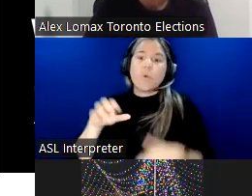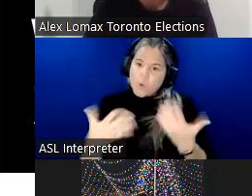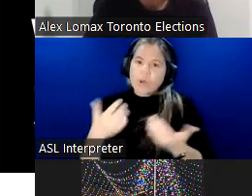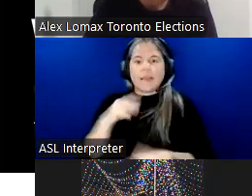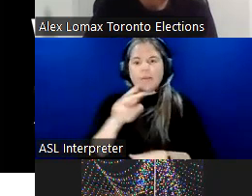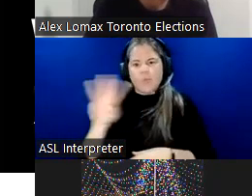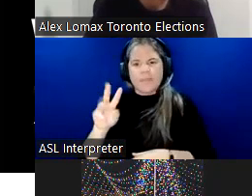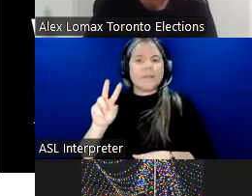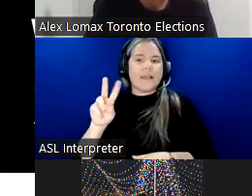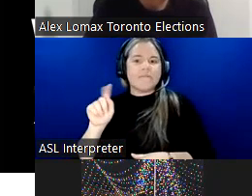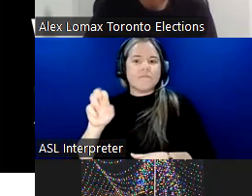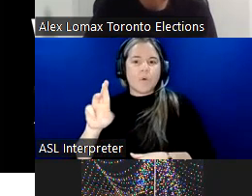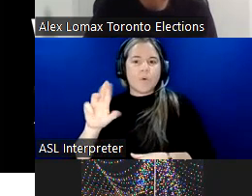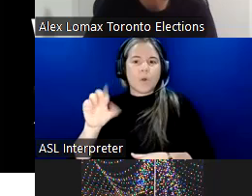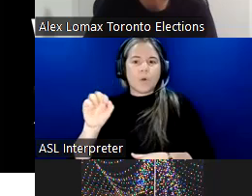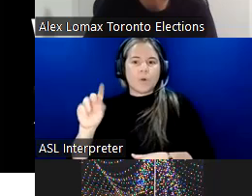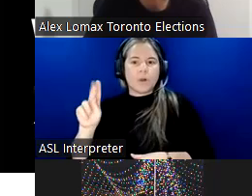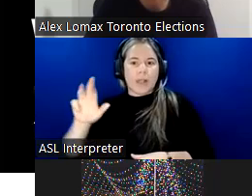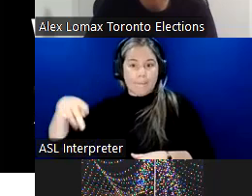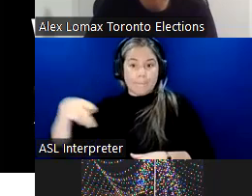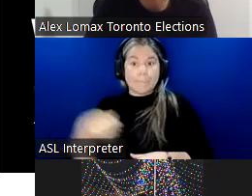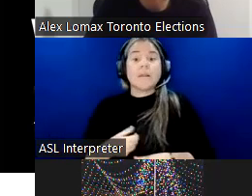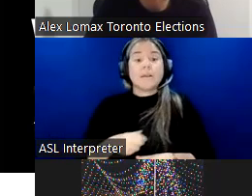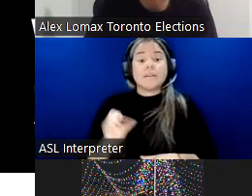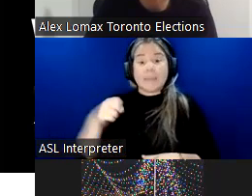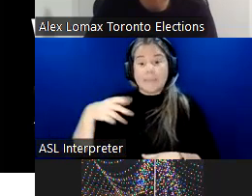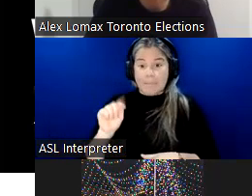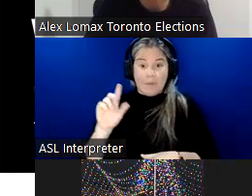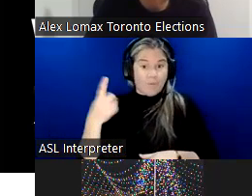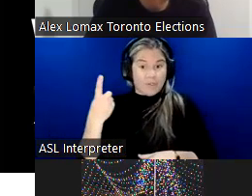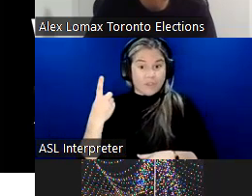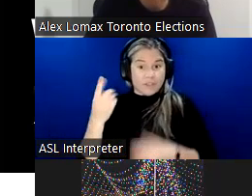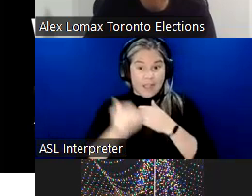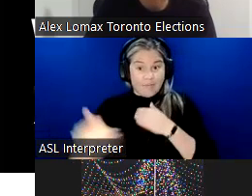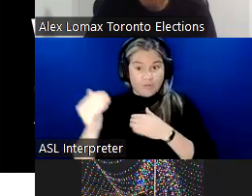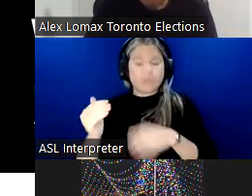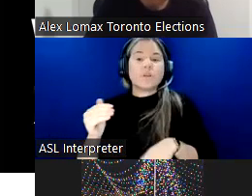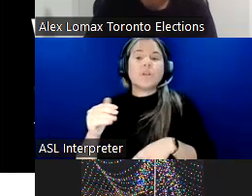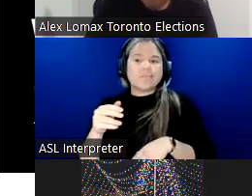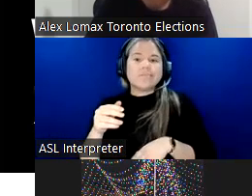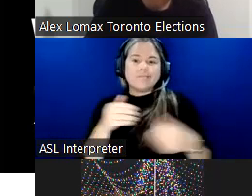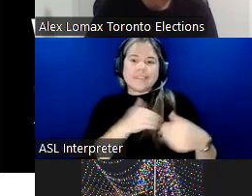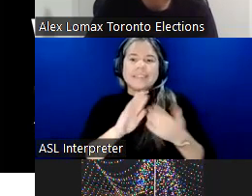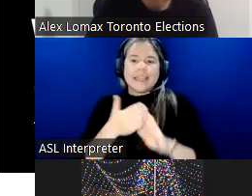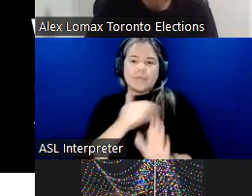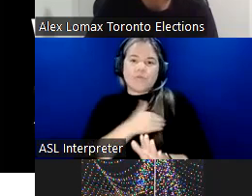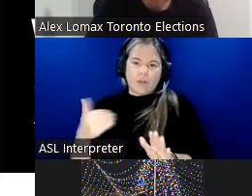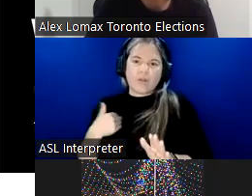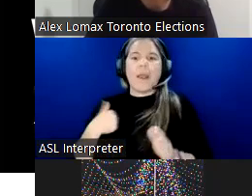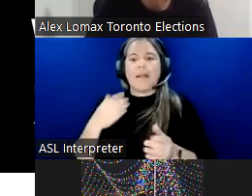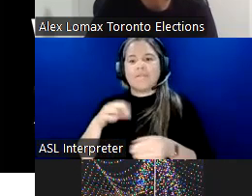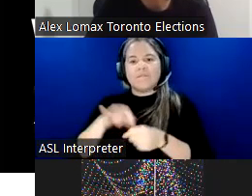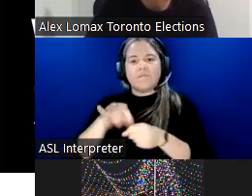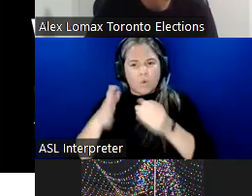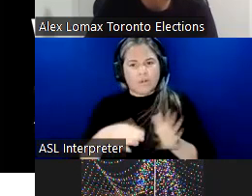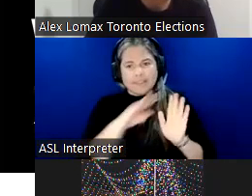a municipal election year, after September 1st, the City of Toronto manages the voters list and is able to update information and